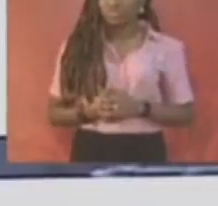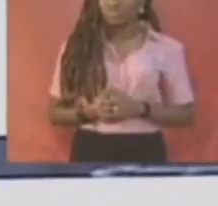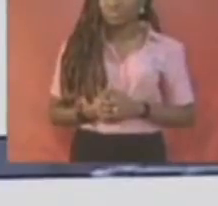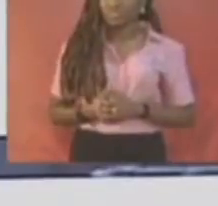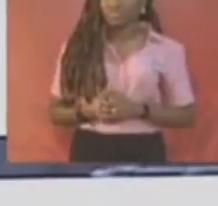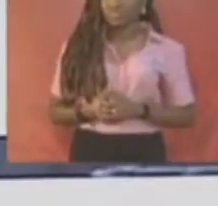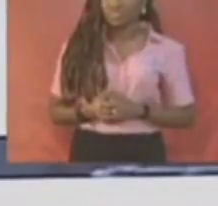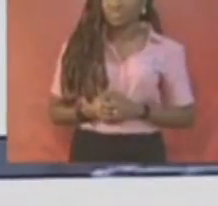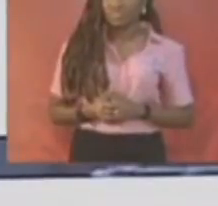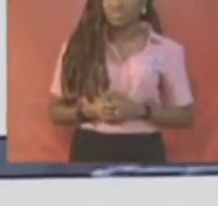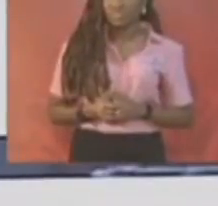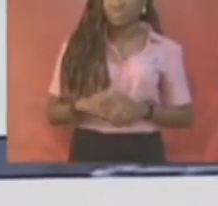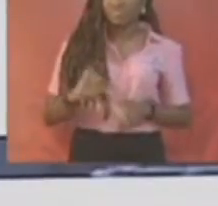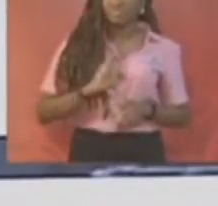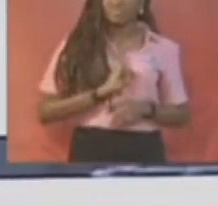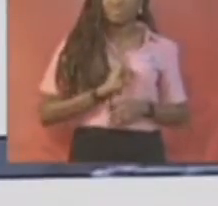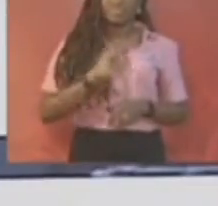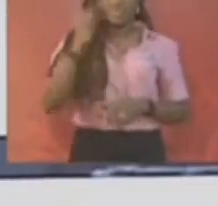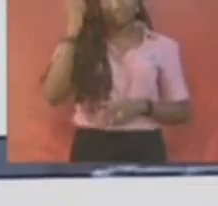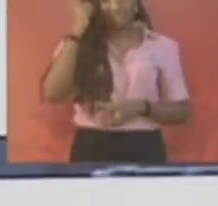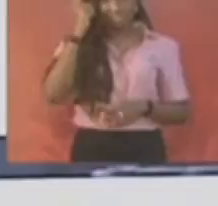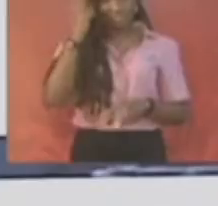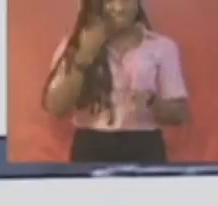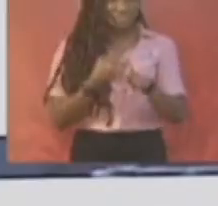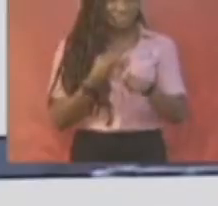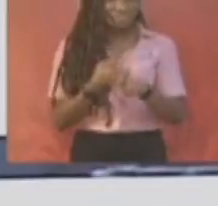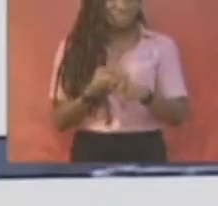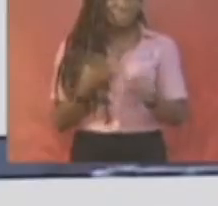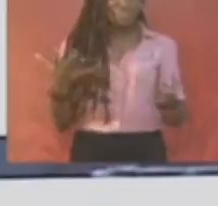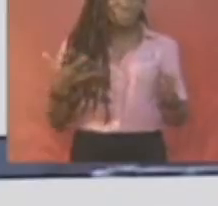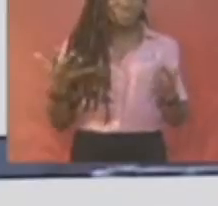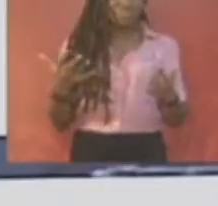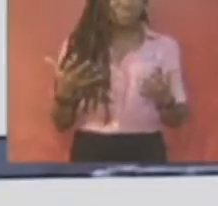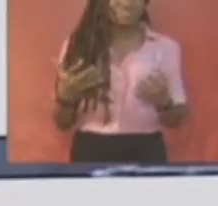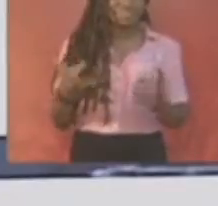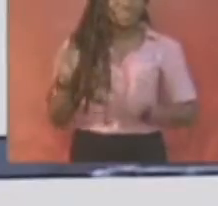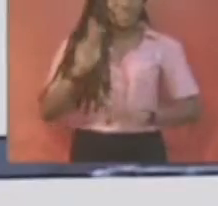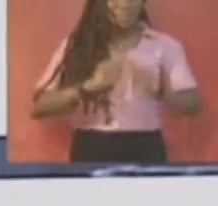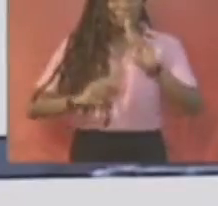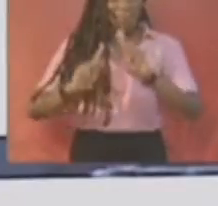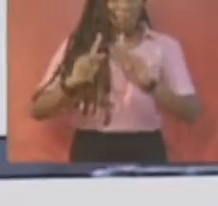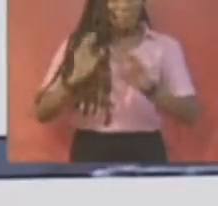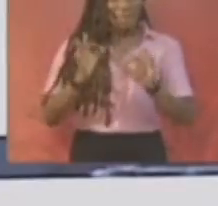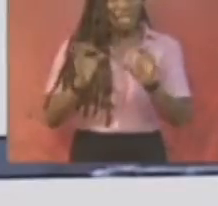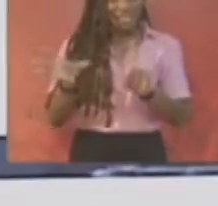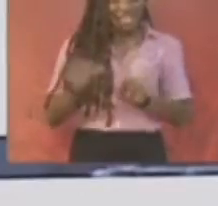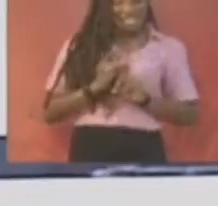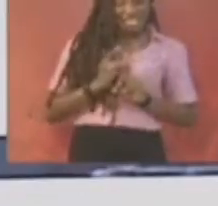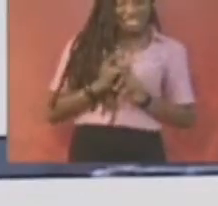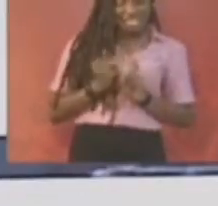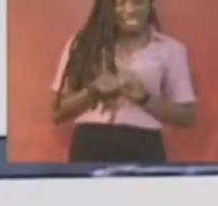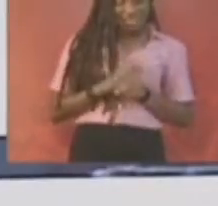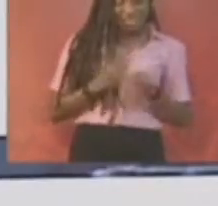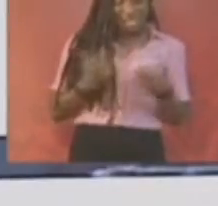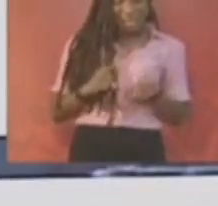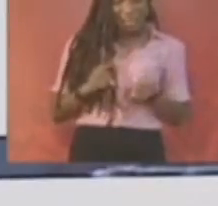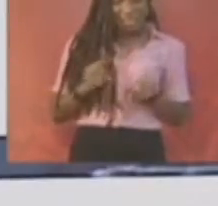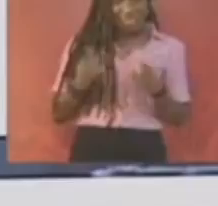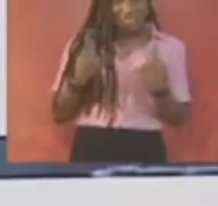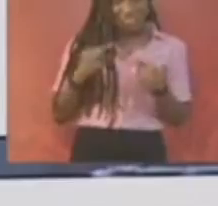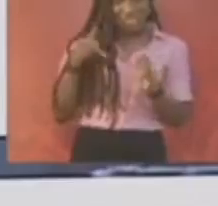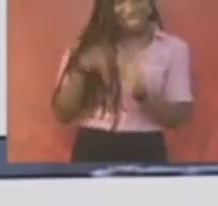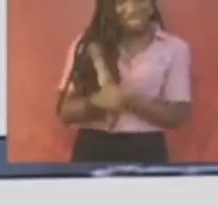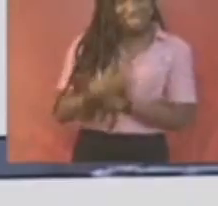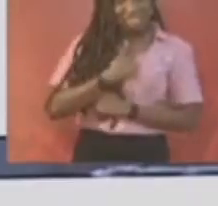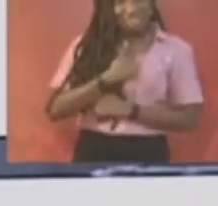I think the difficulty is that for attempted suicide, the only measure we have is people coming